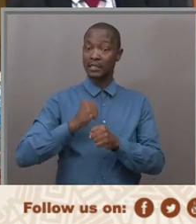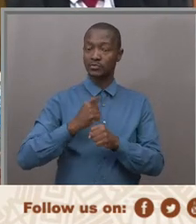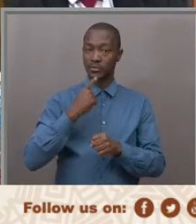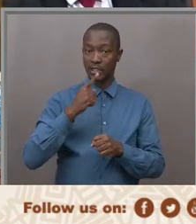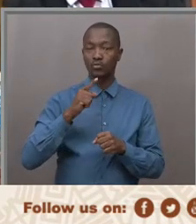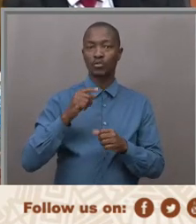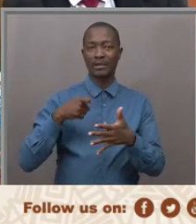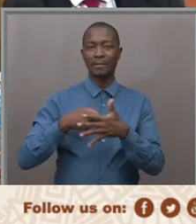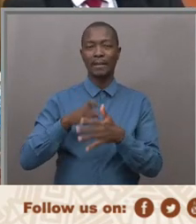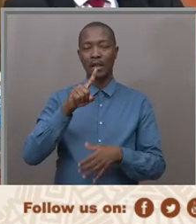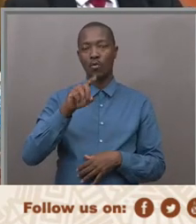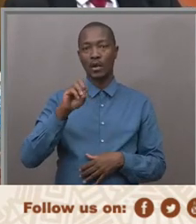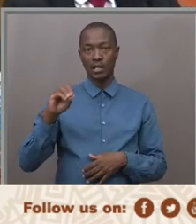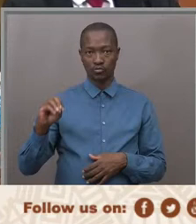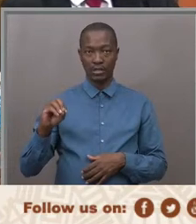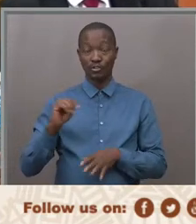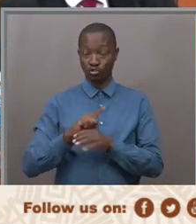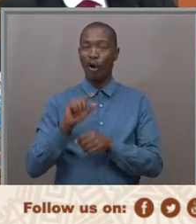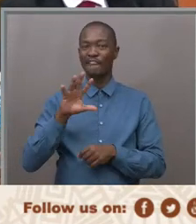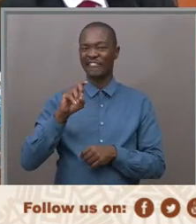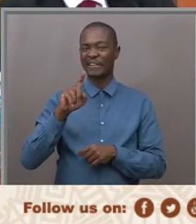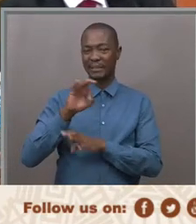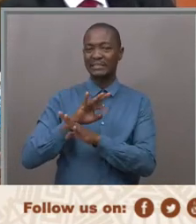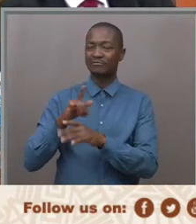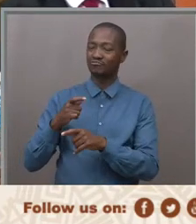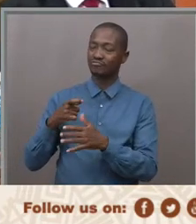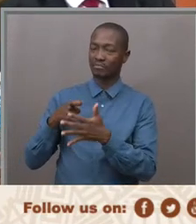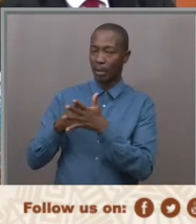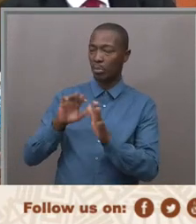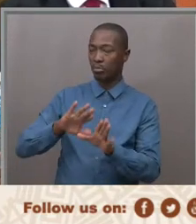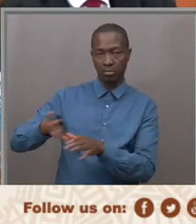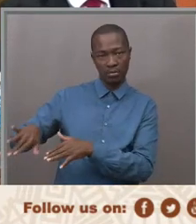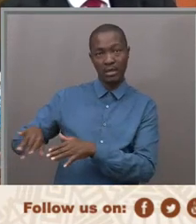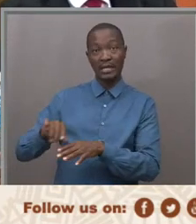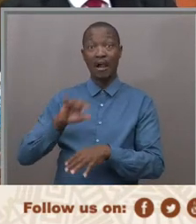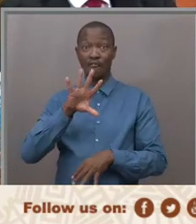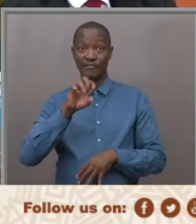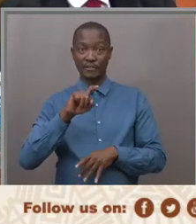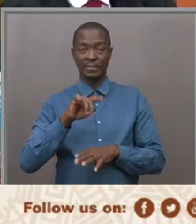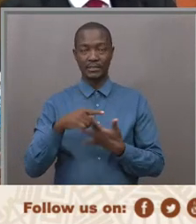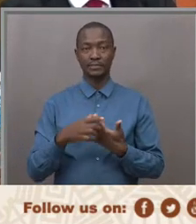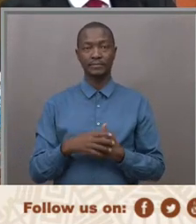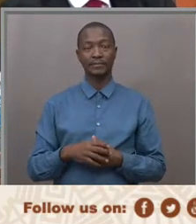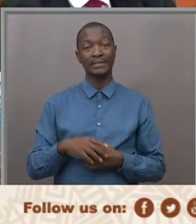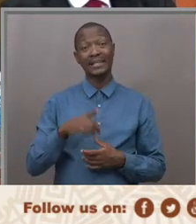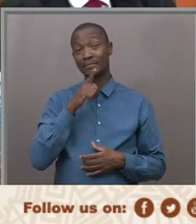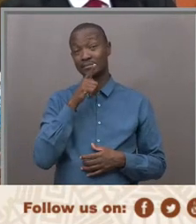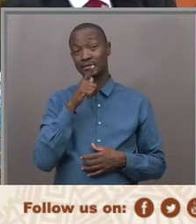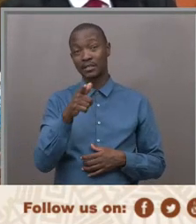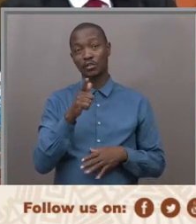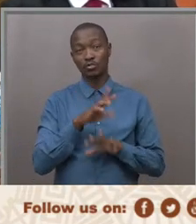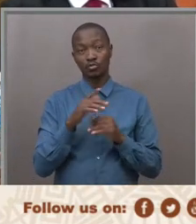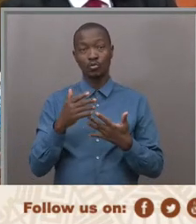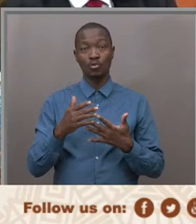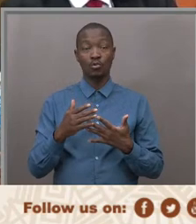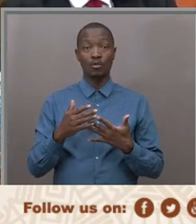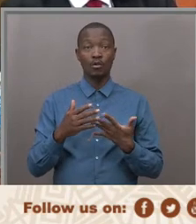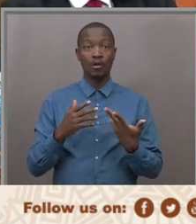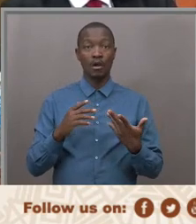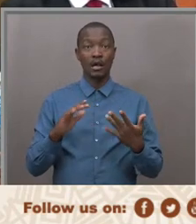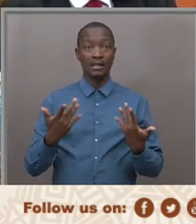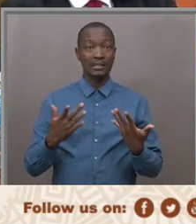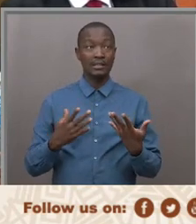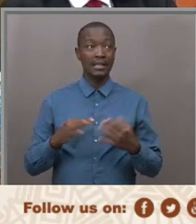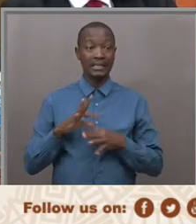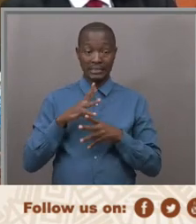over 50% of the three-year target. And I can tell you the morale in the law enforcement services is very,